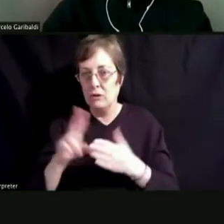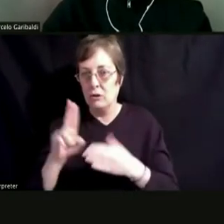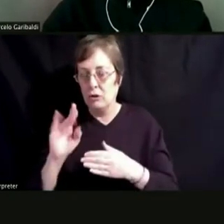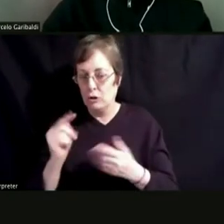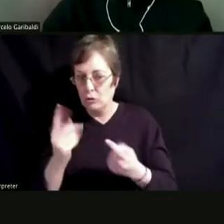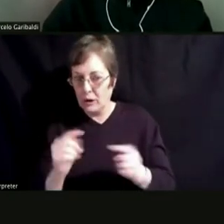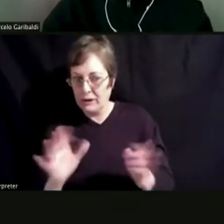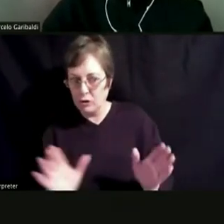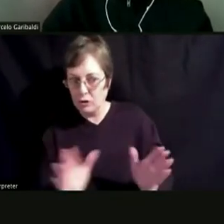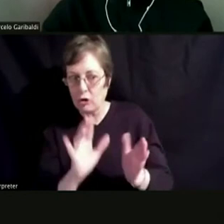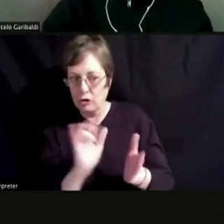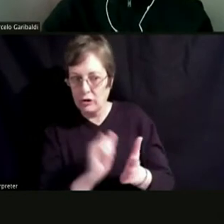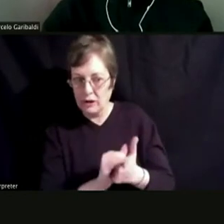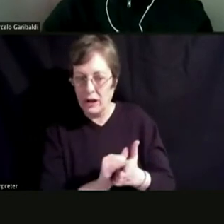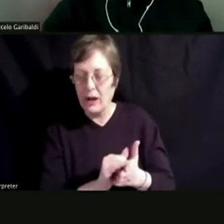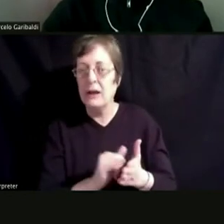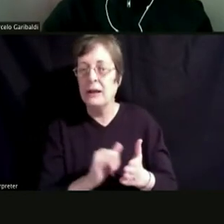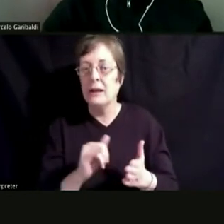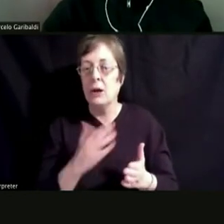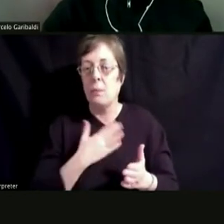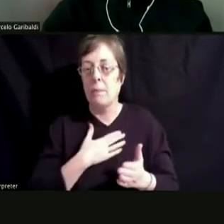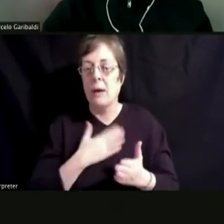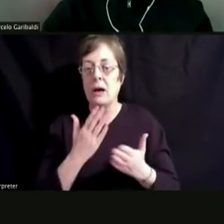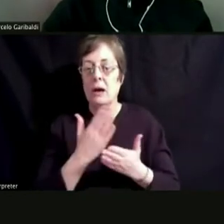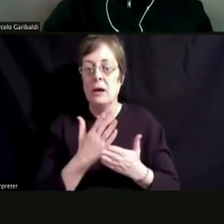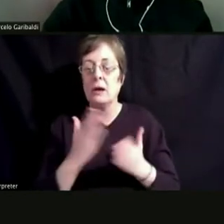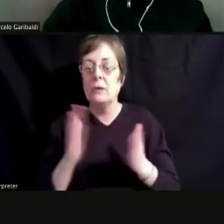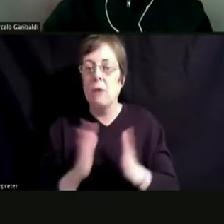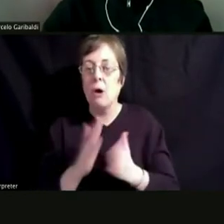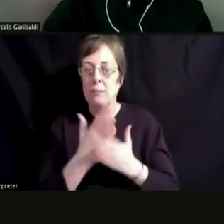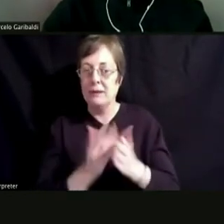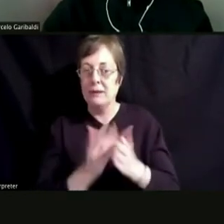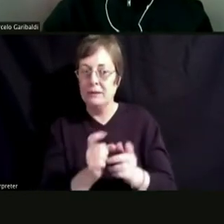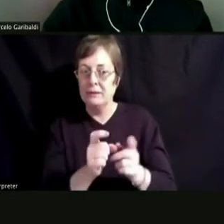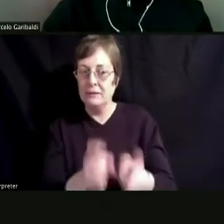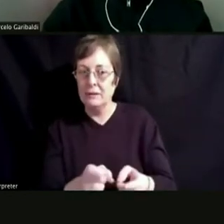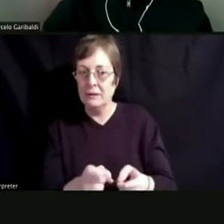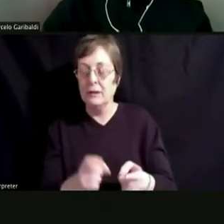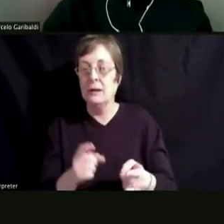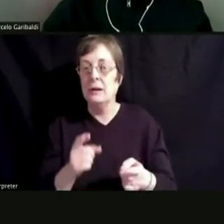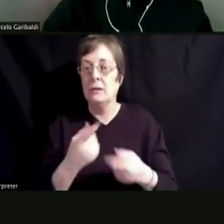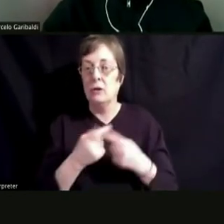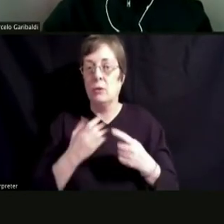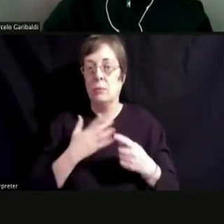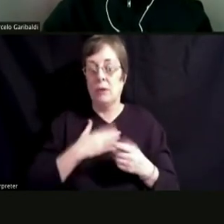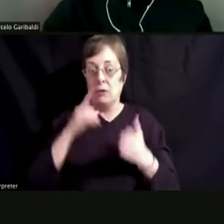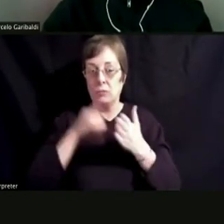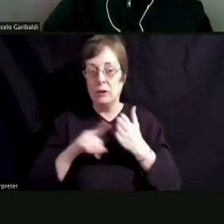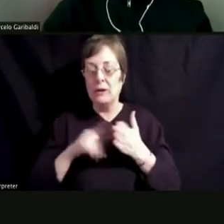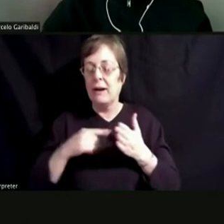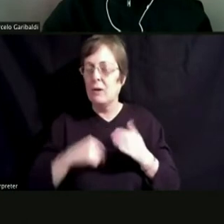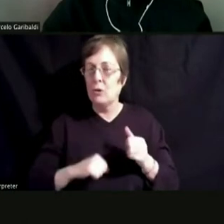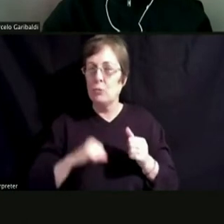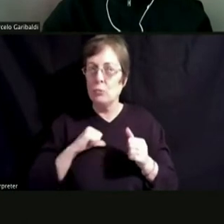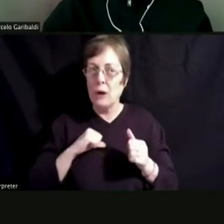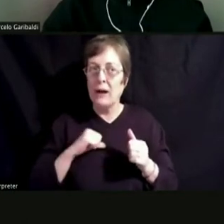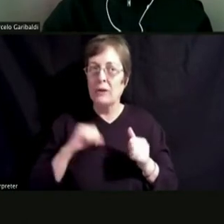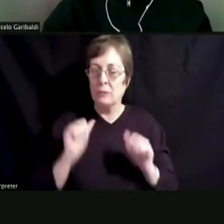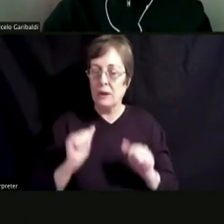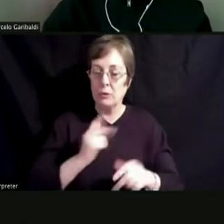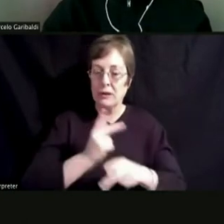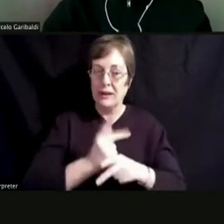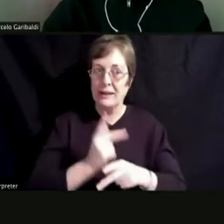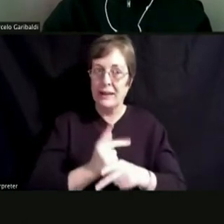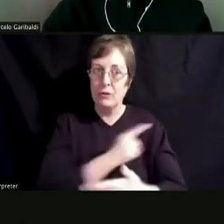piece. I think personally for my research, I'm most proud of being able to take care of my patients, listen to